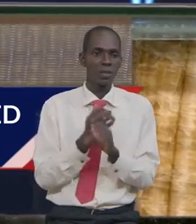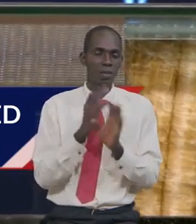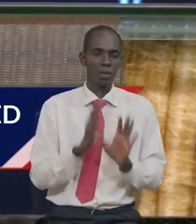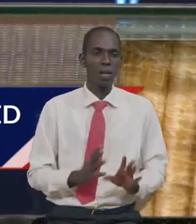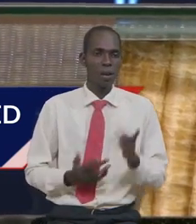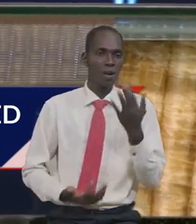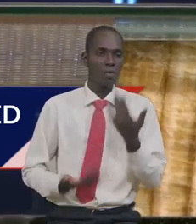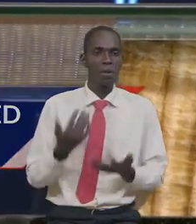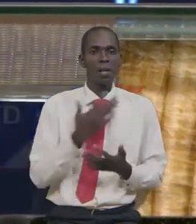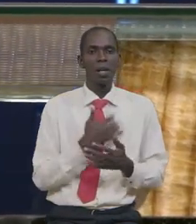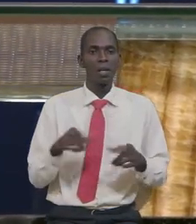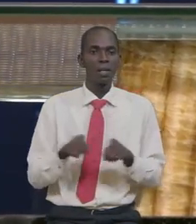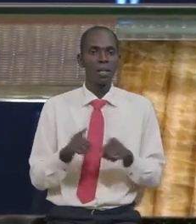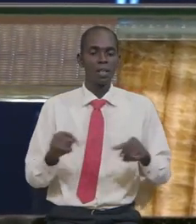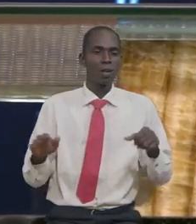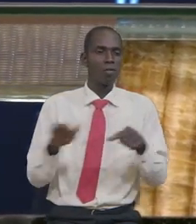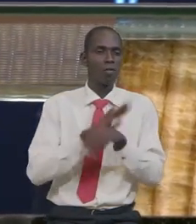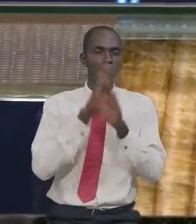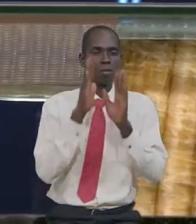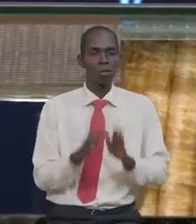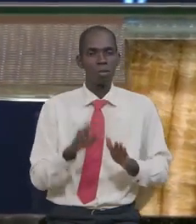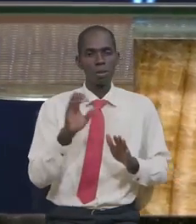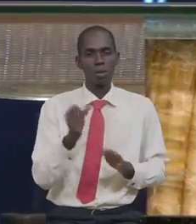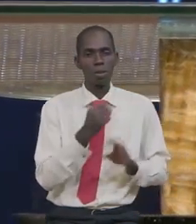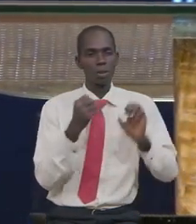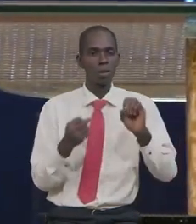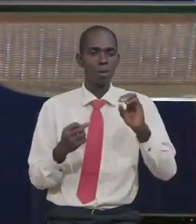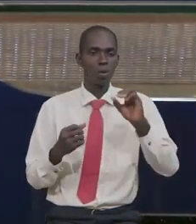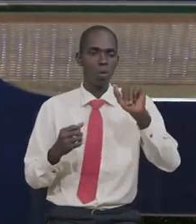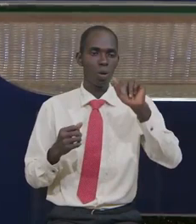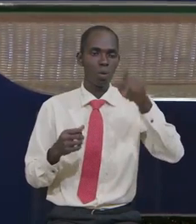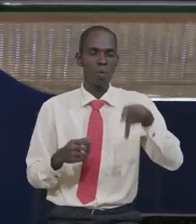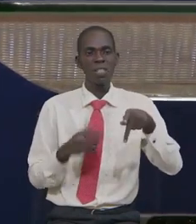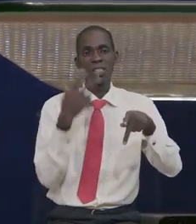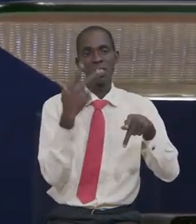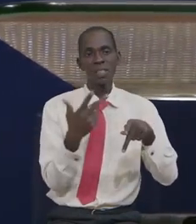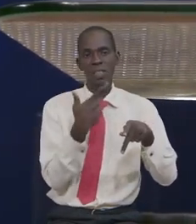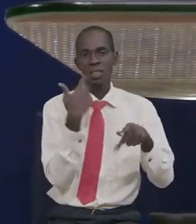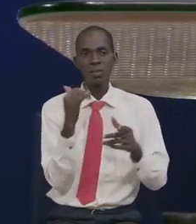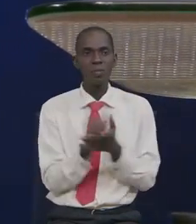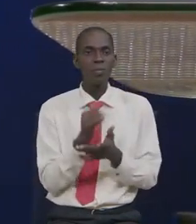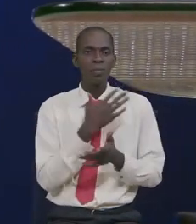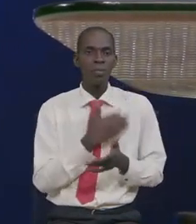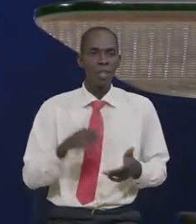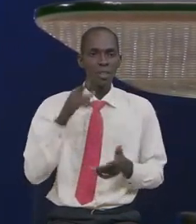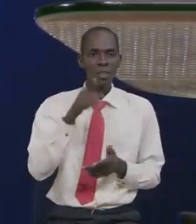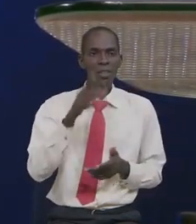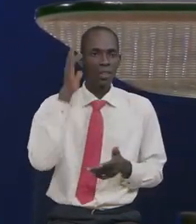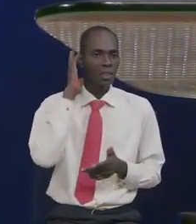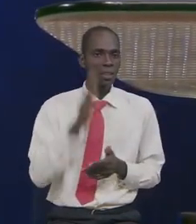like the fuller's soap. In verse 3 says, and he shall sit as